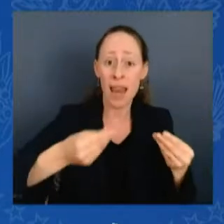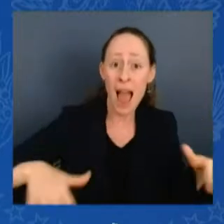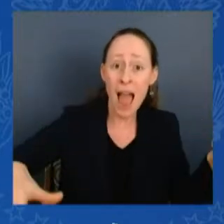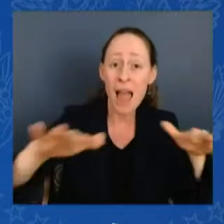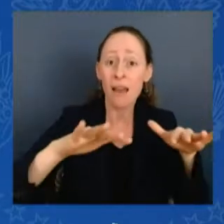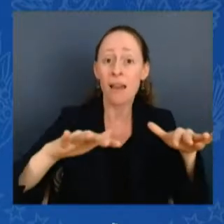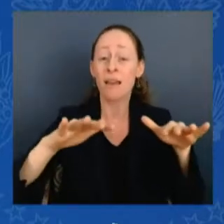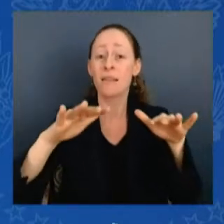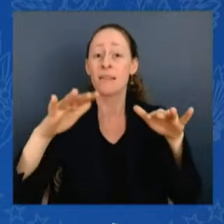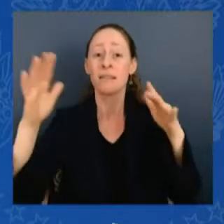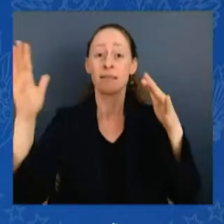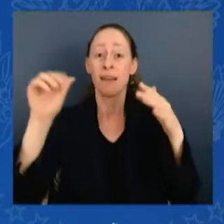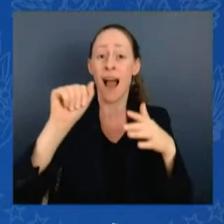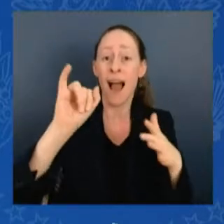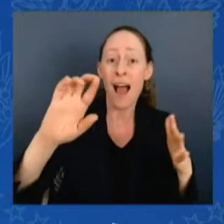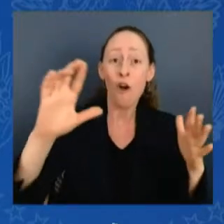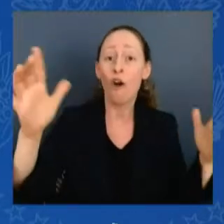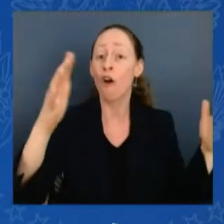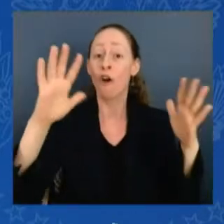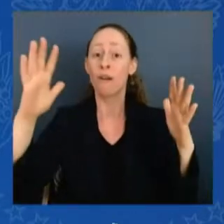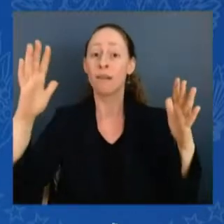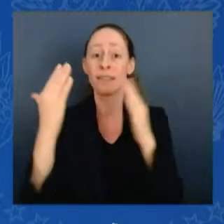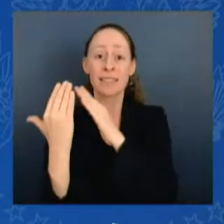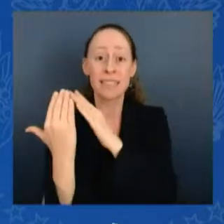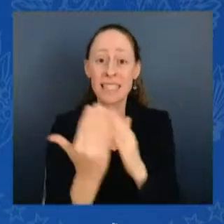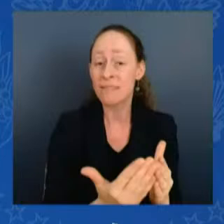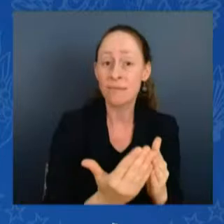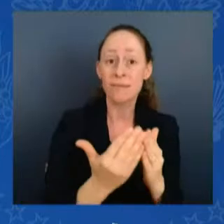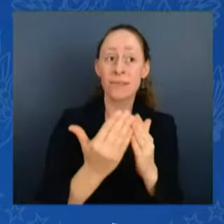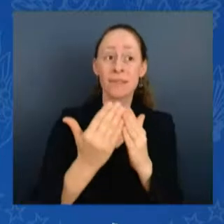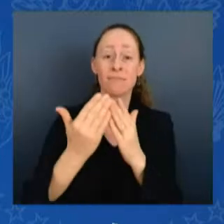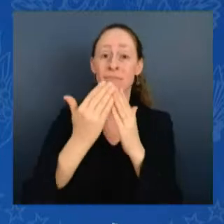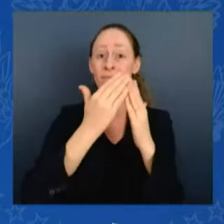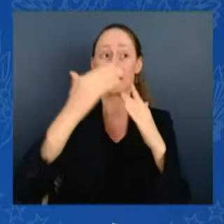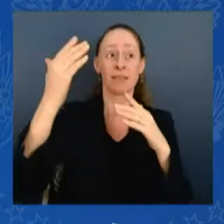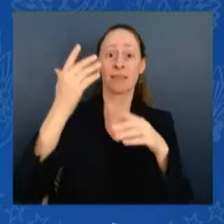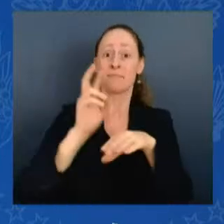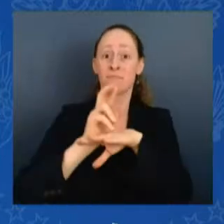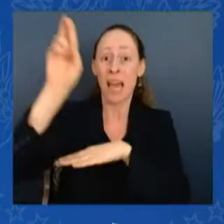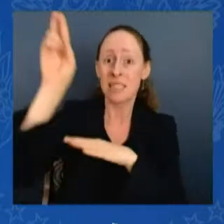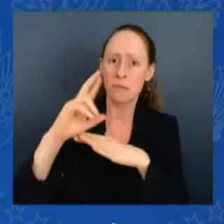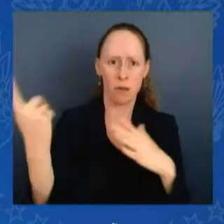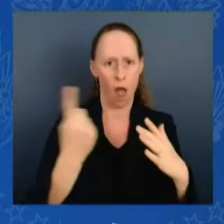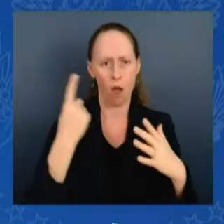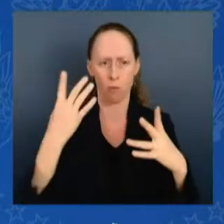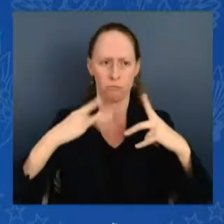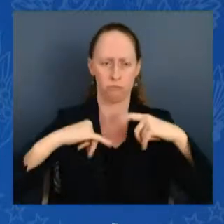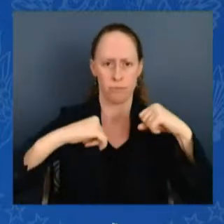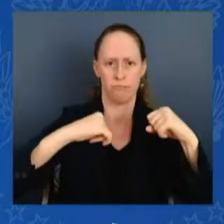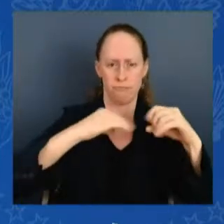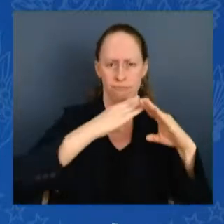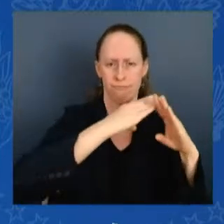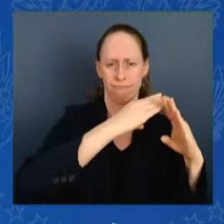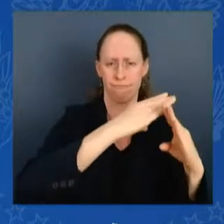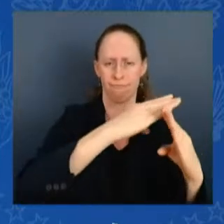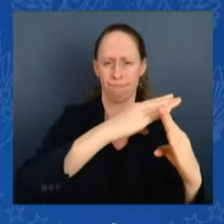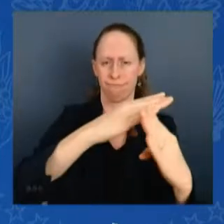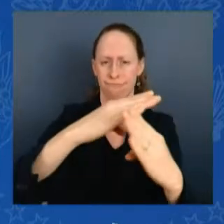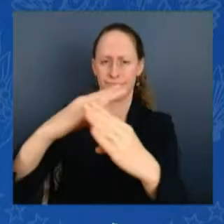friends, it's good that we're stronger than ever, because this moment in history calls for our collective